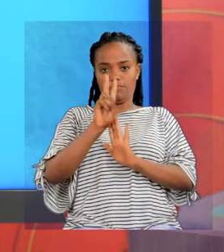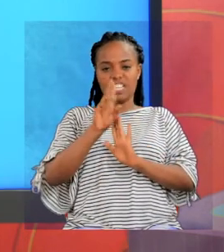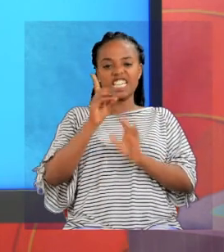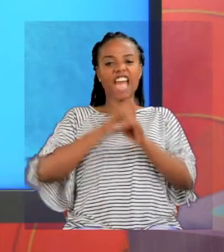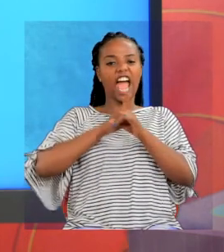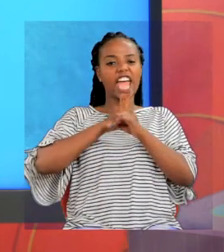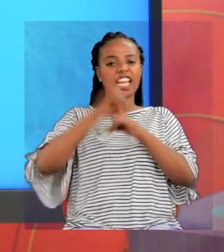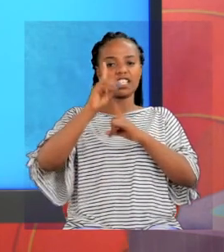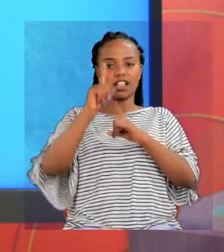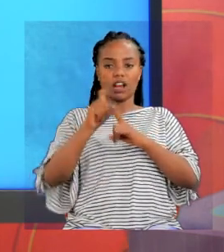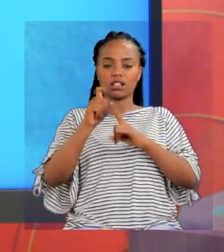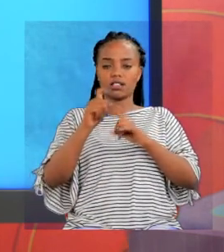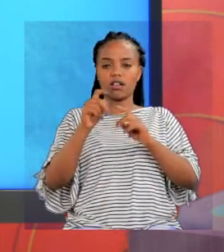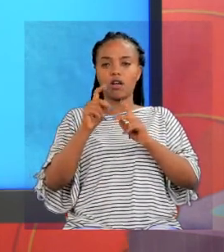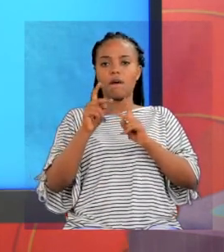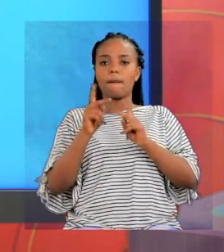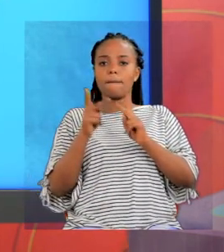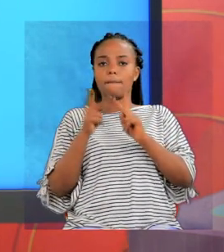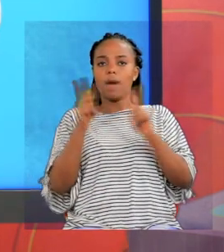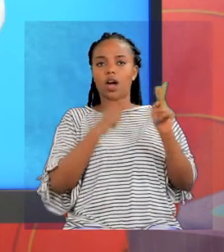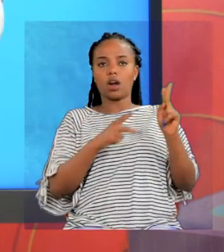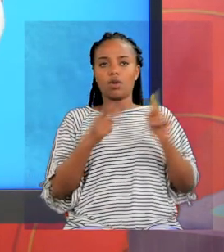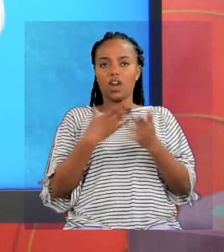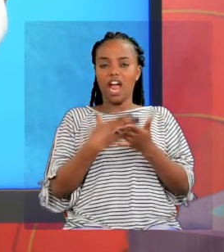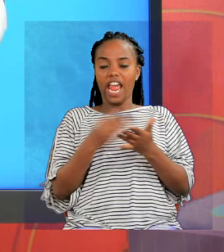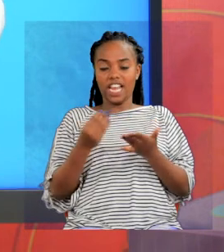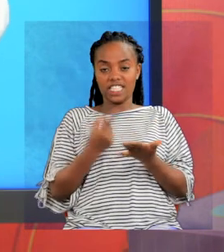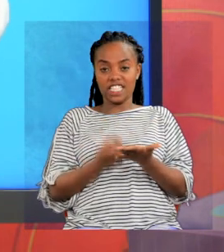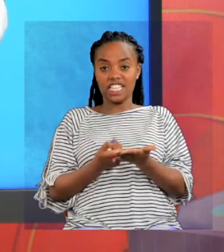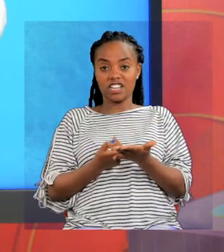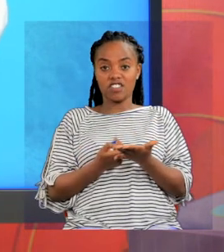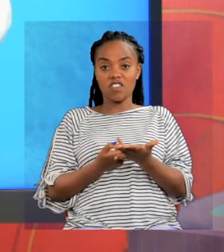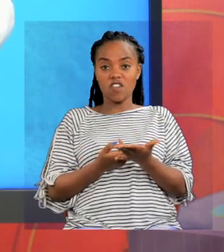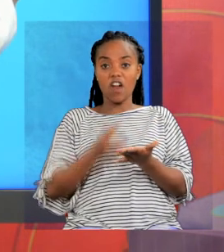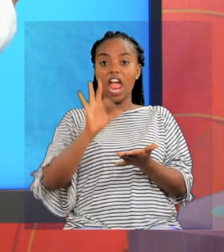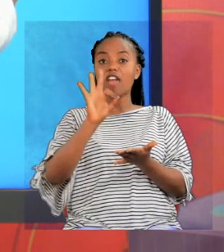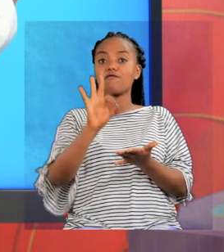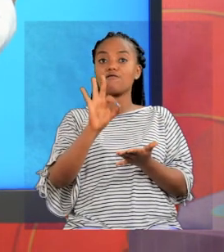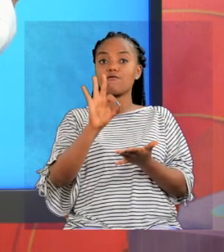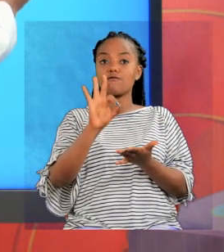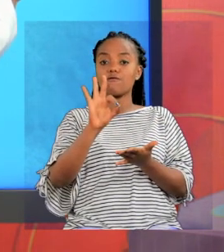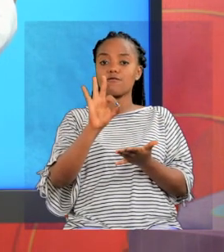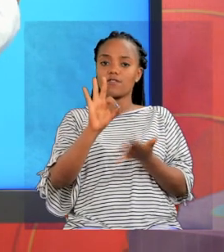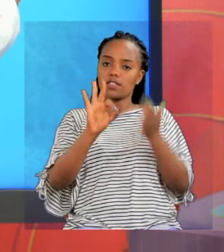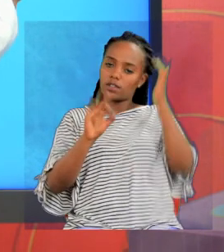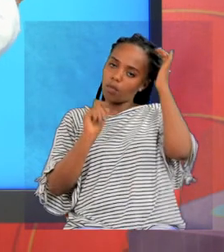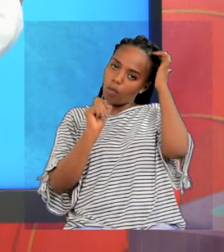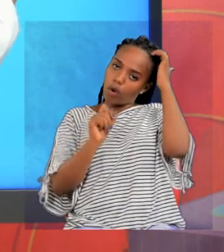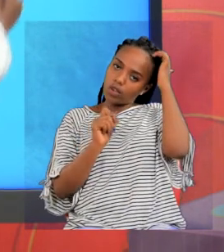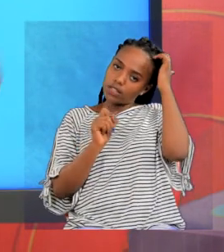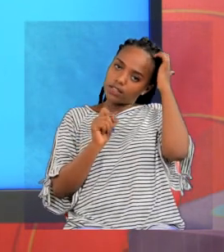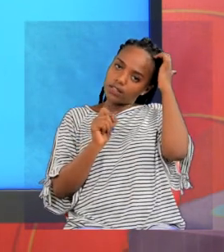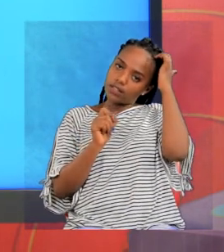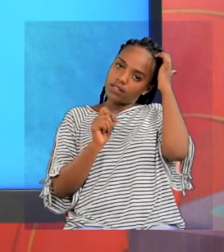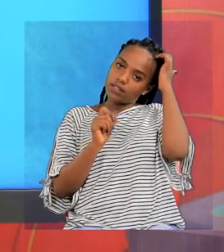parabola. And here we have focus, the focus F,